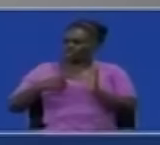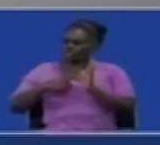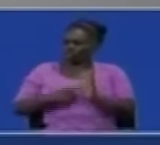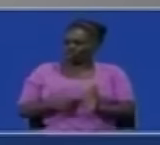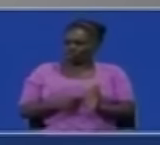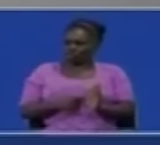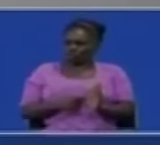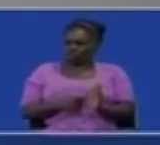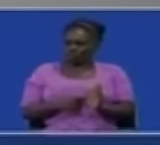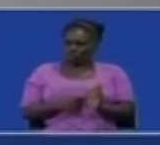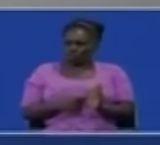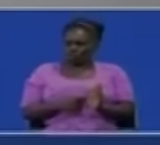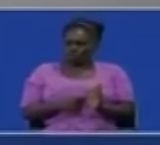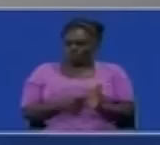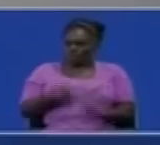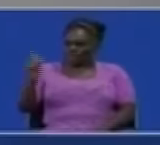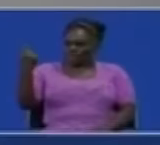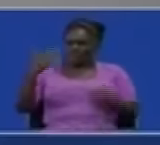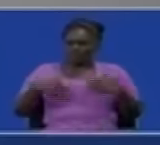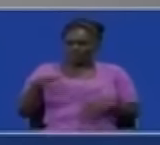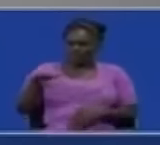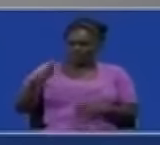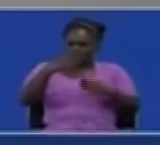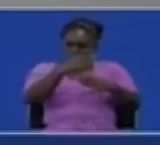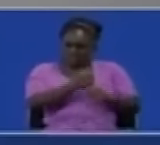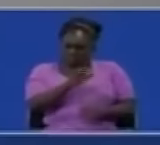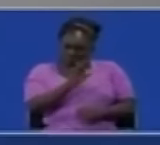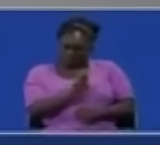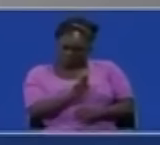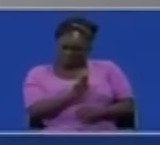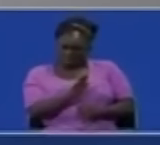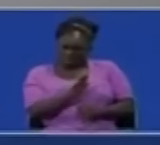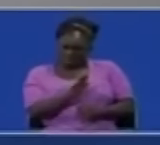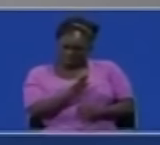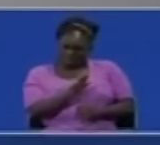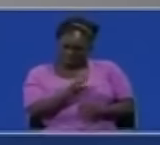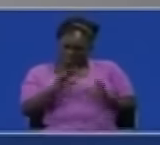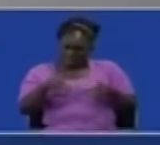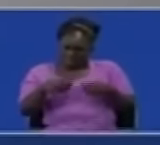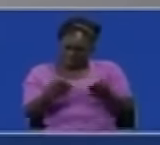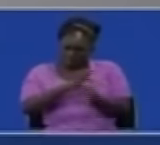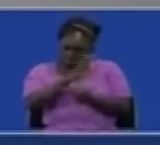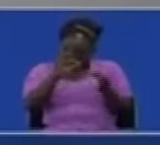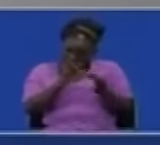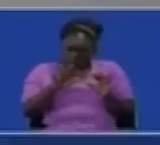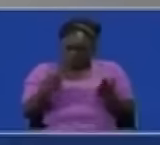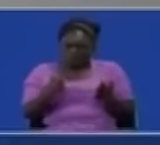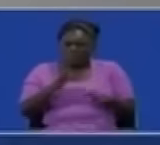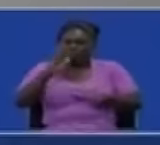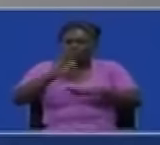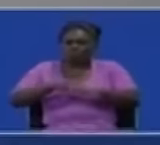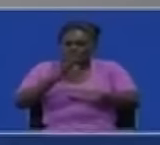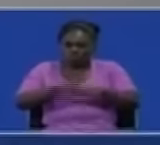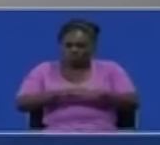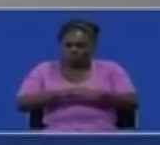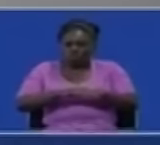teeth there and actually show Kenyans that they can trust them to give them if not a perfect list, but a credible list